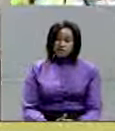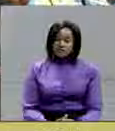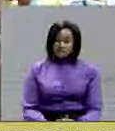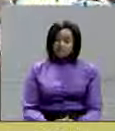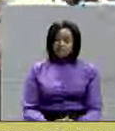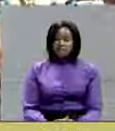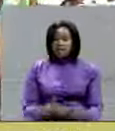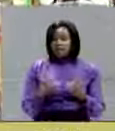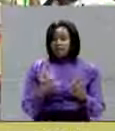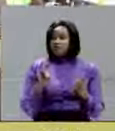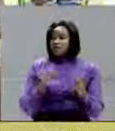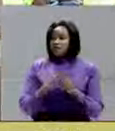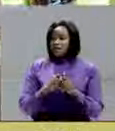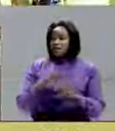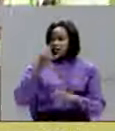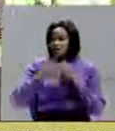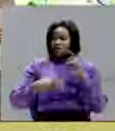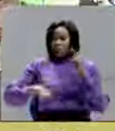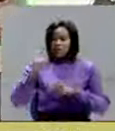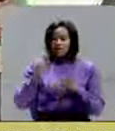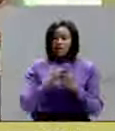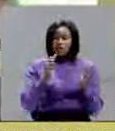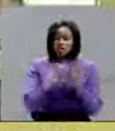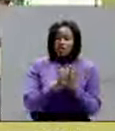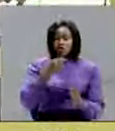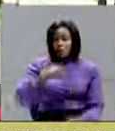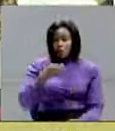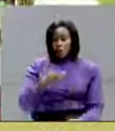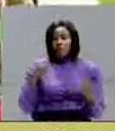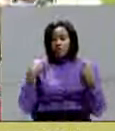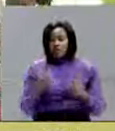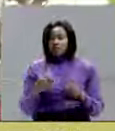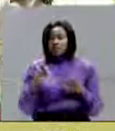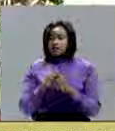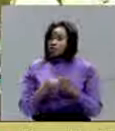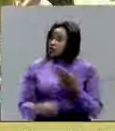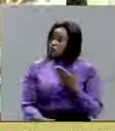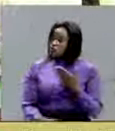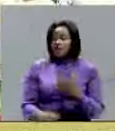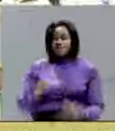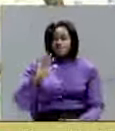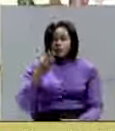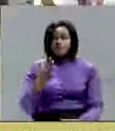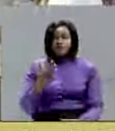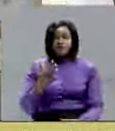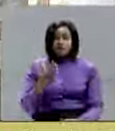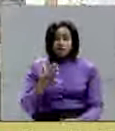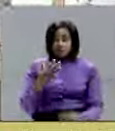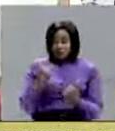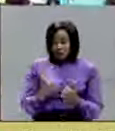The latest triumph, collected with 10 gold medals, fetched the Rwero-based institution its fifth consecutive University Games